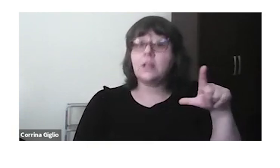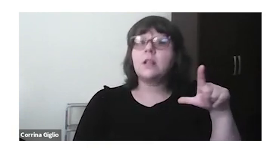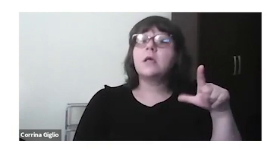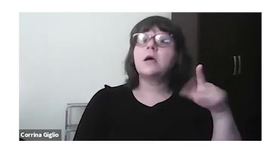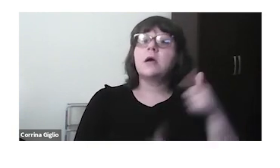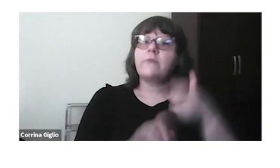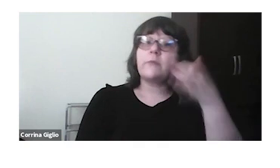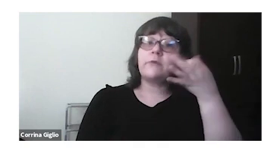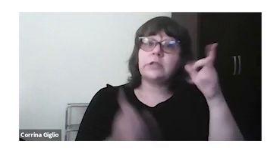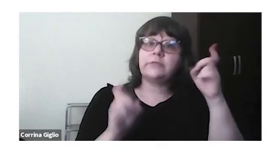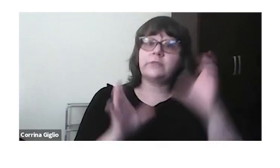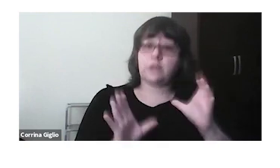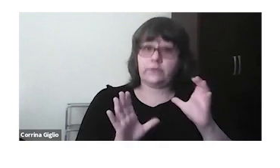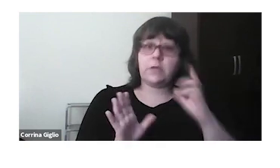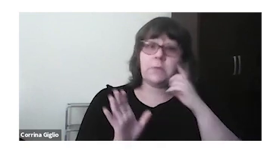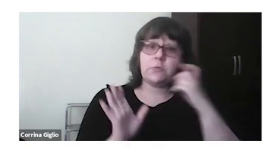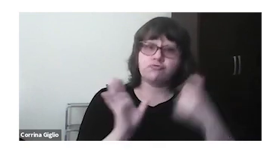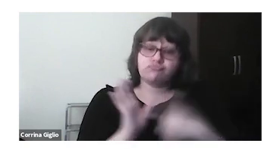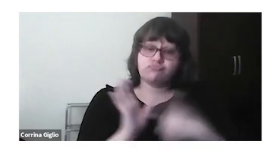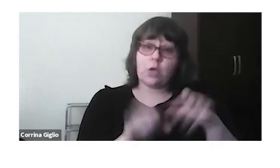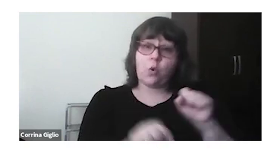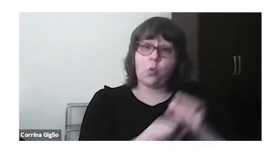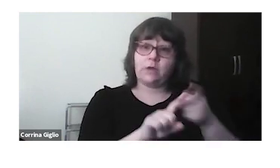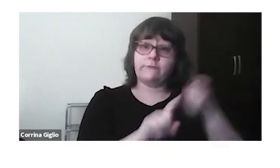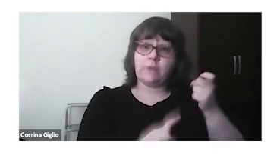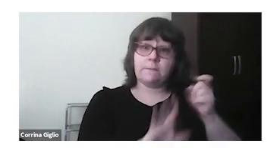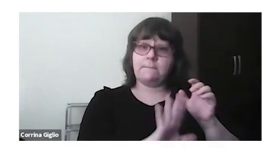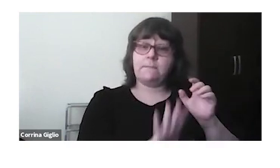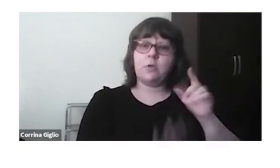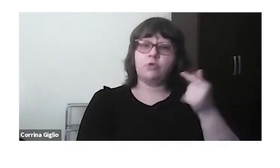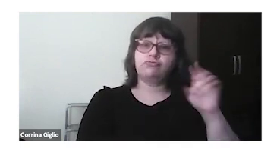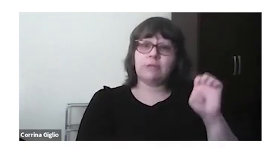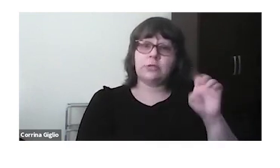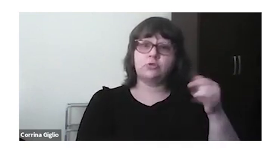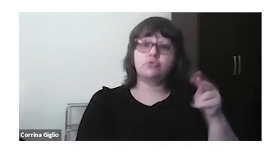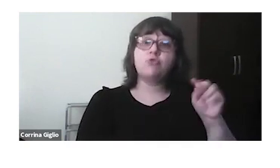named Jean-Paul Goude. You might recognize his work from his work with Grace Jones.